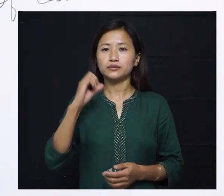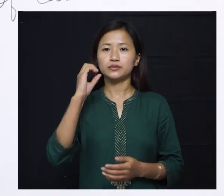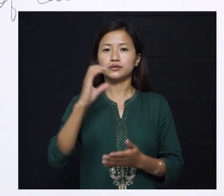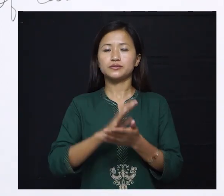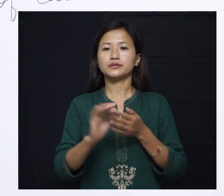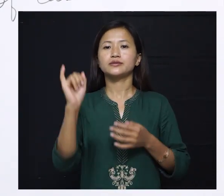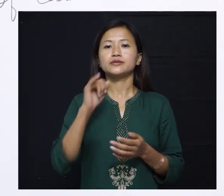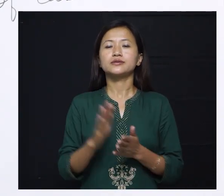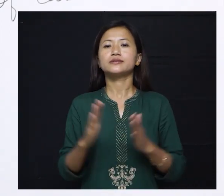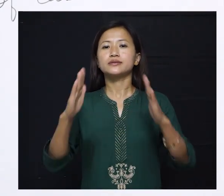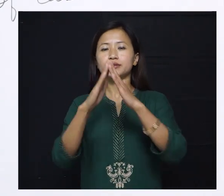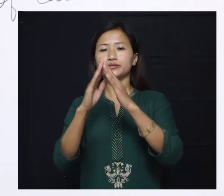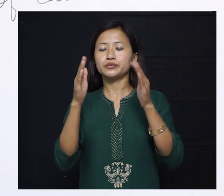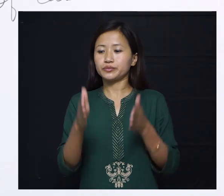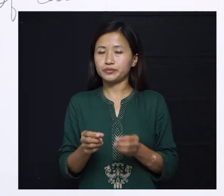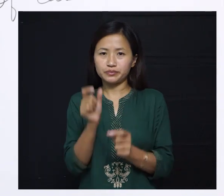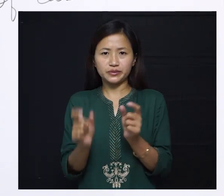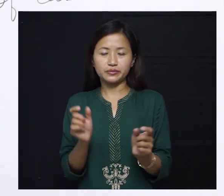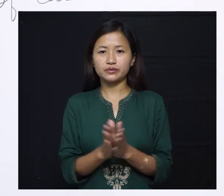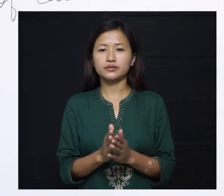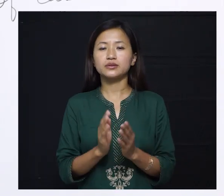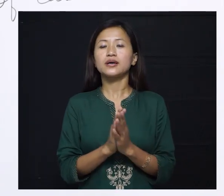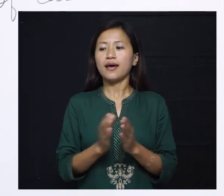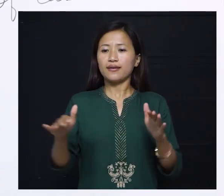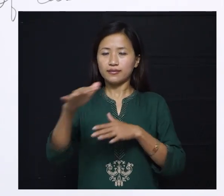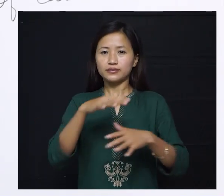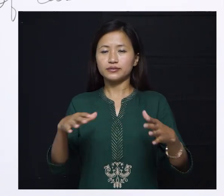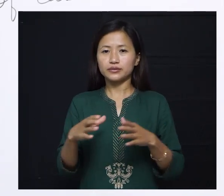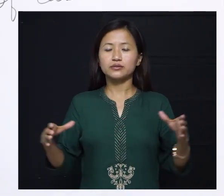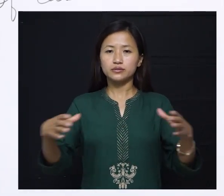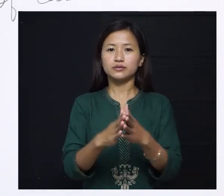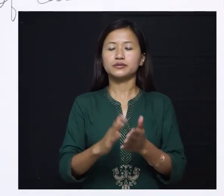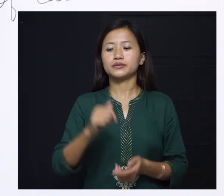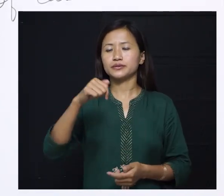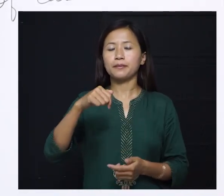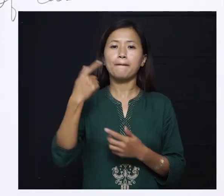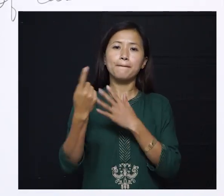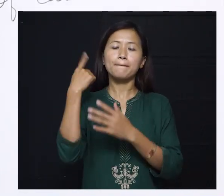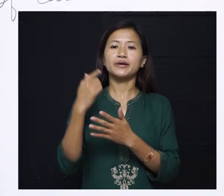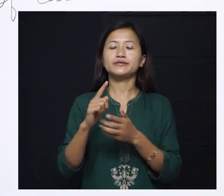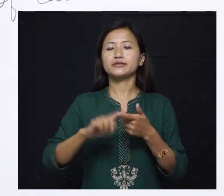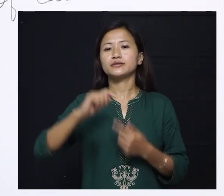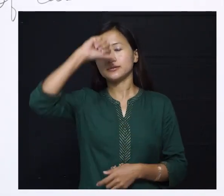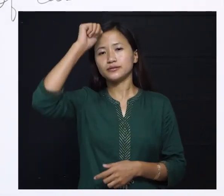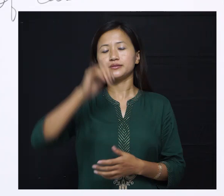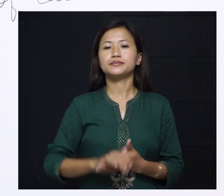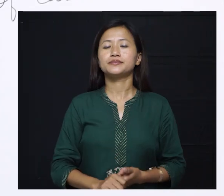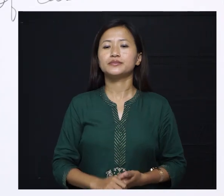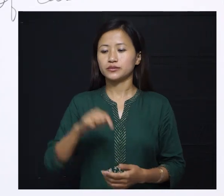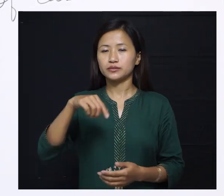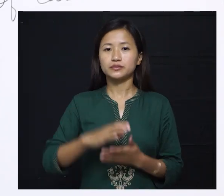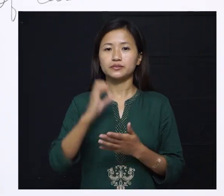6, Towns, People and Society in Medieval India. Now here in this chapter, I